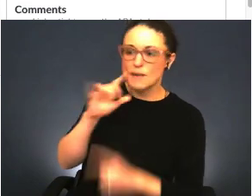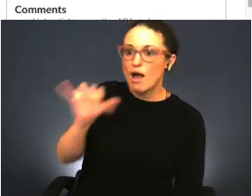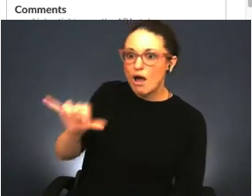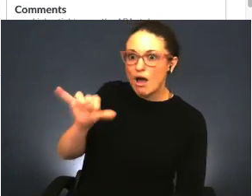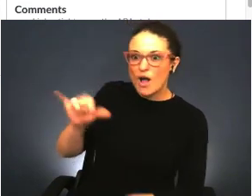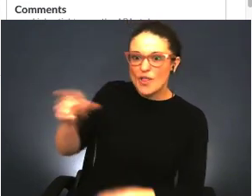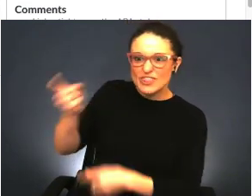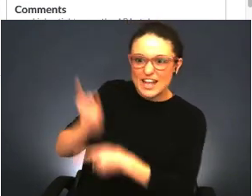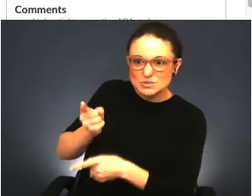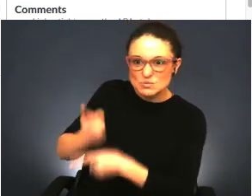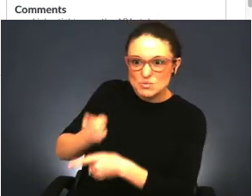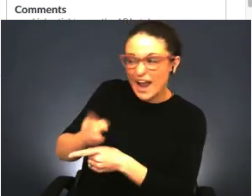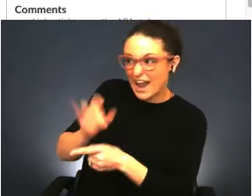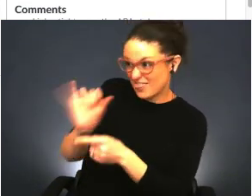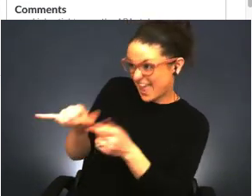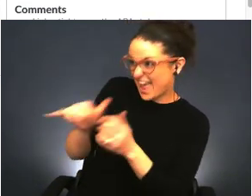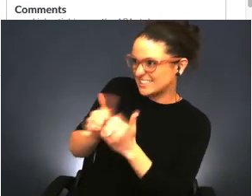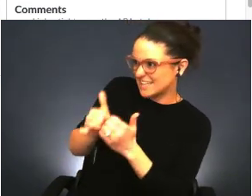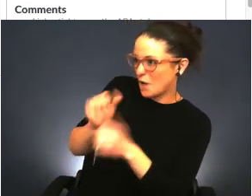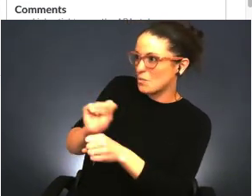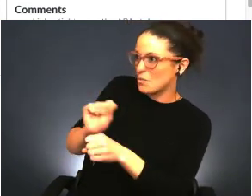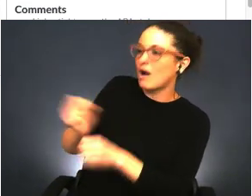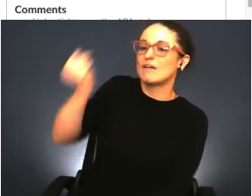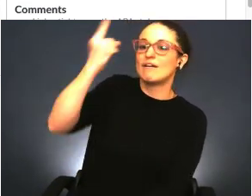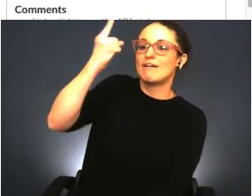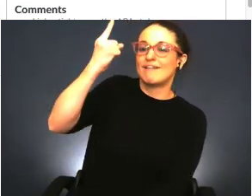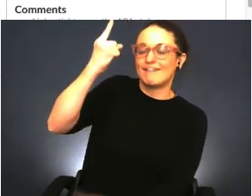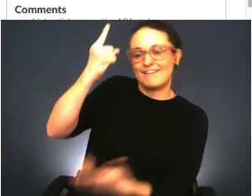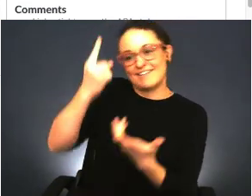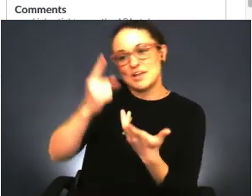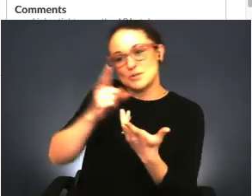way that works. I understand now why that works that way.